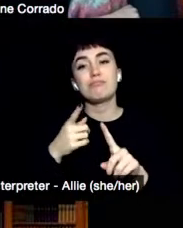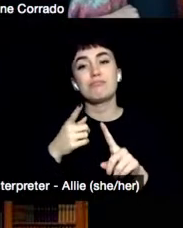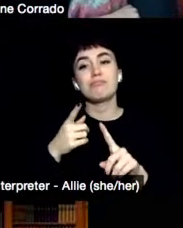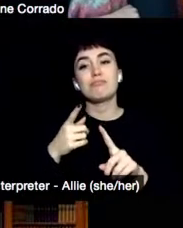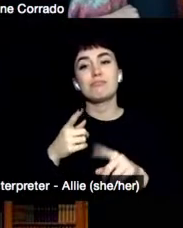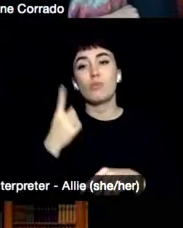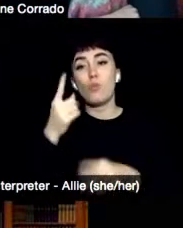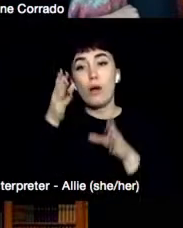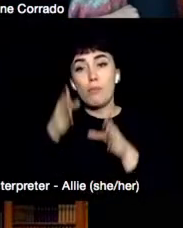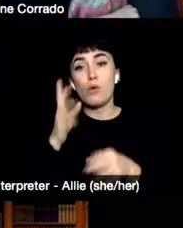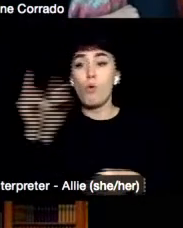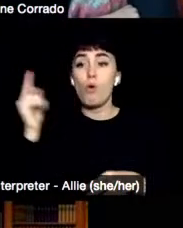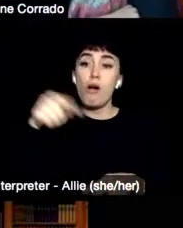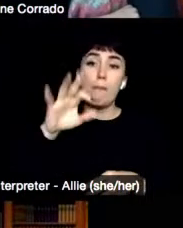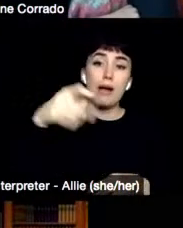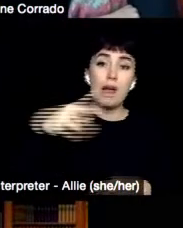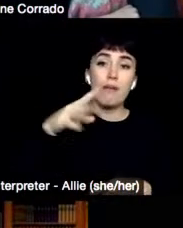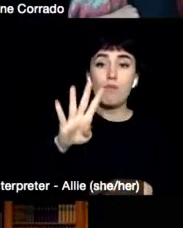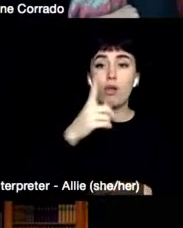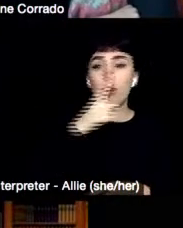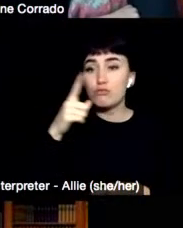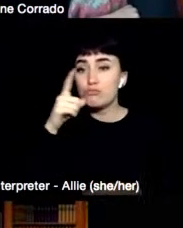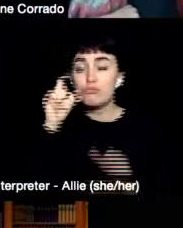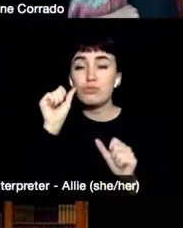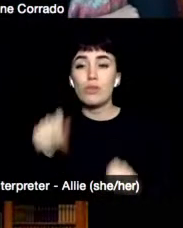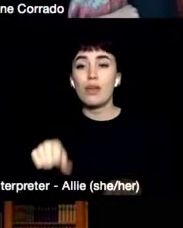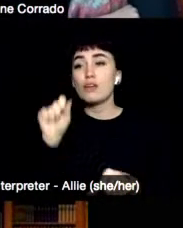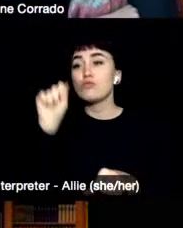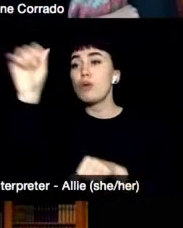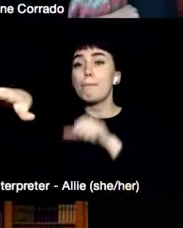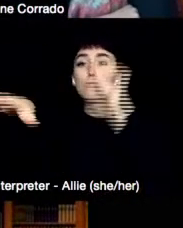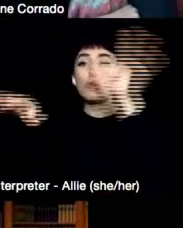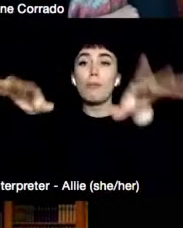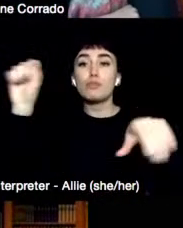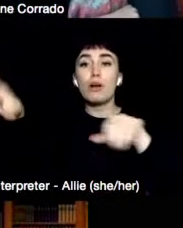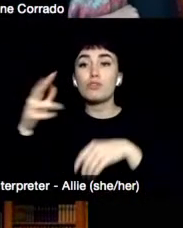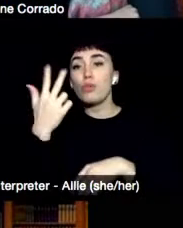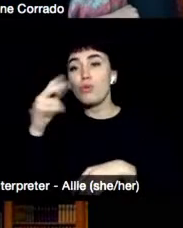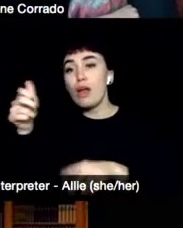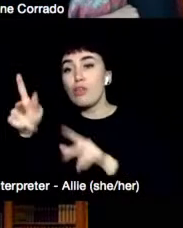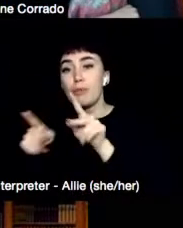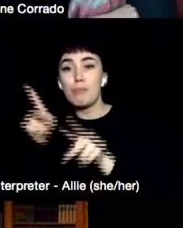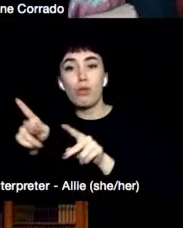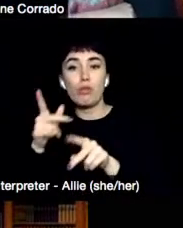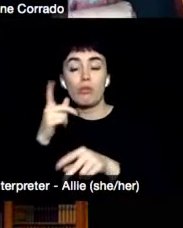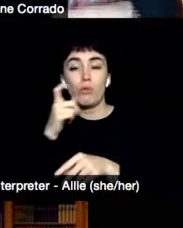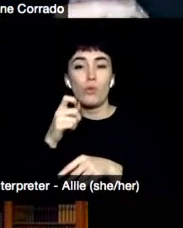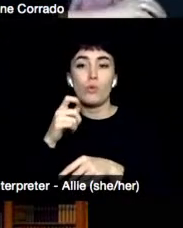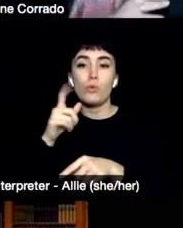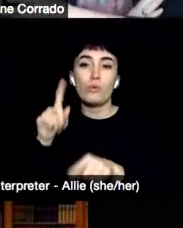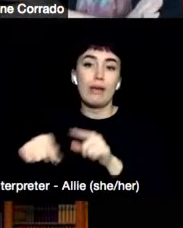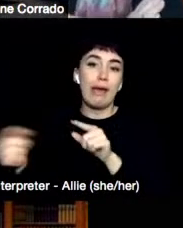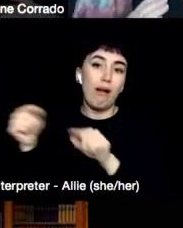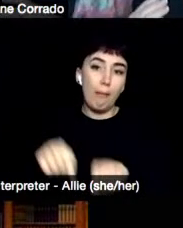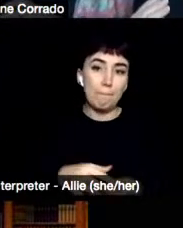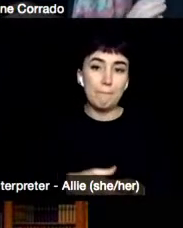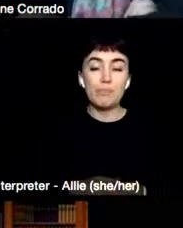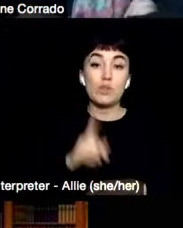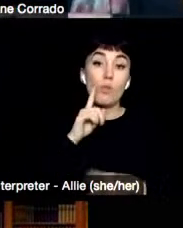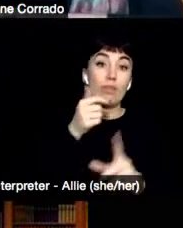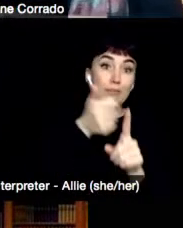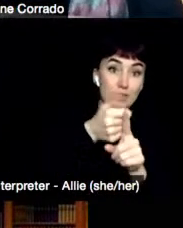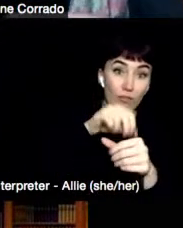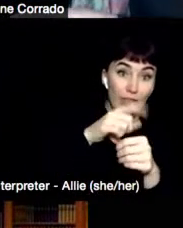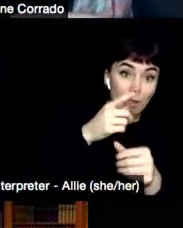One person will come and pick up 4 lunches so they can drop them off to the 3 others who just aren't up to getting out of the house